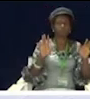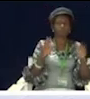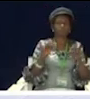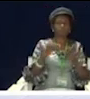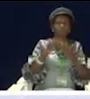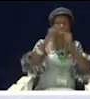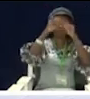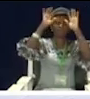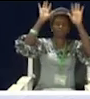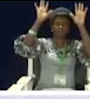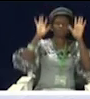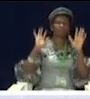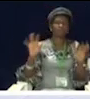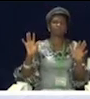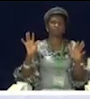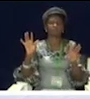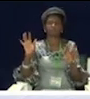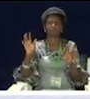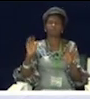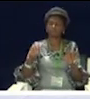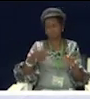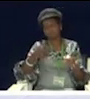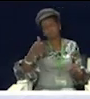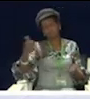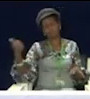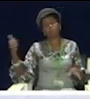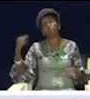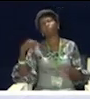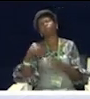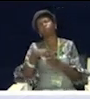special miracles, etc., etc.